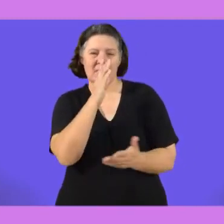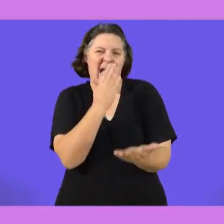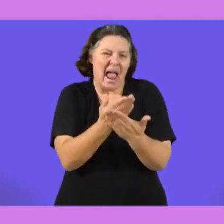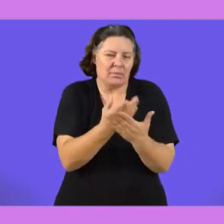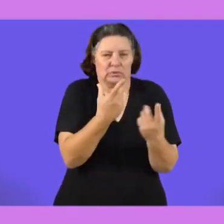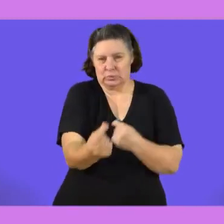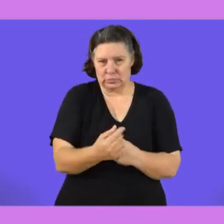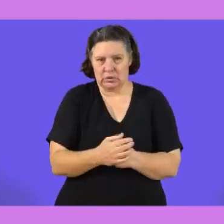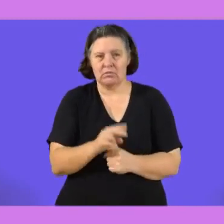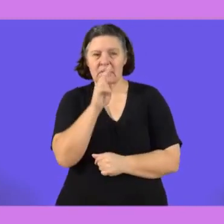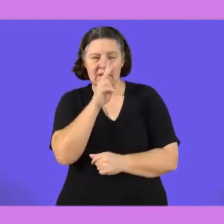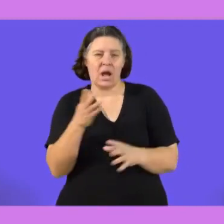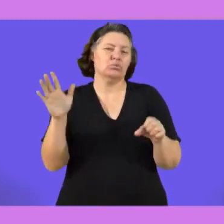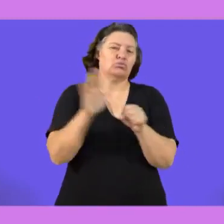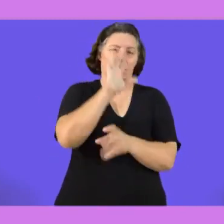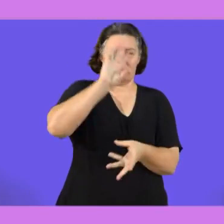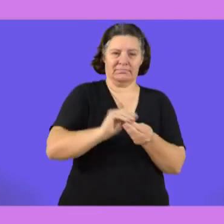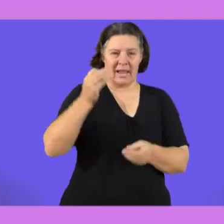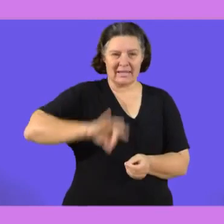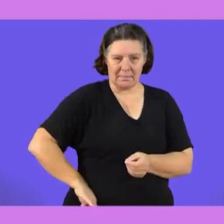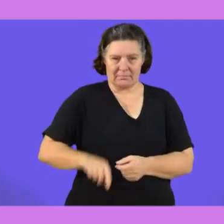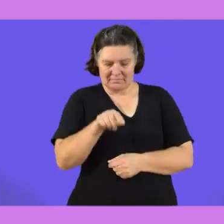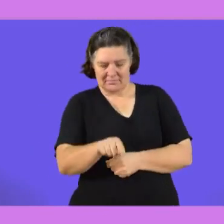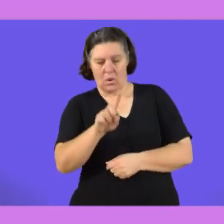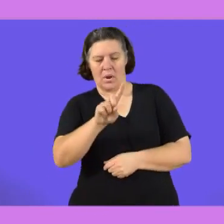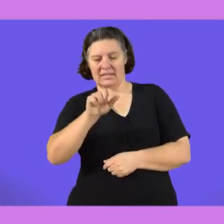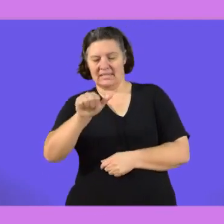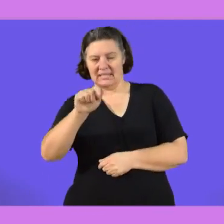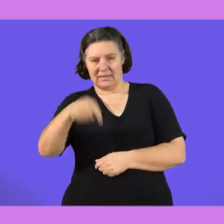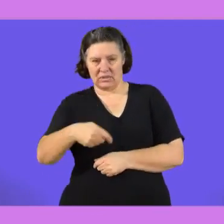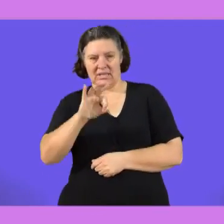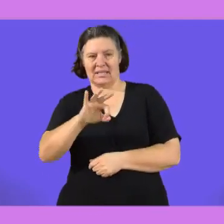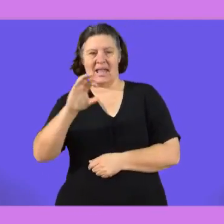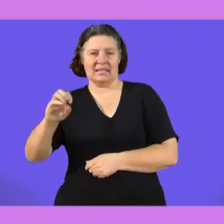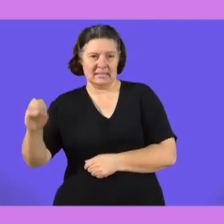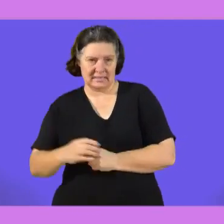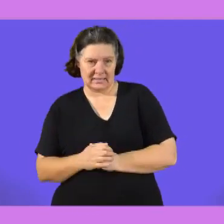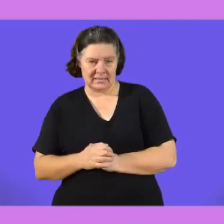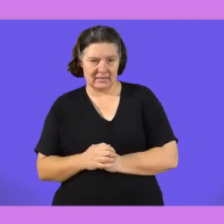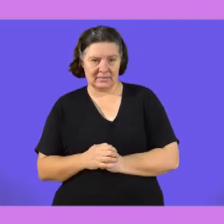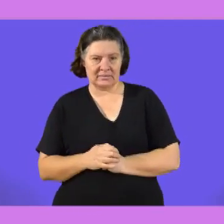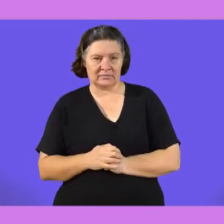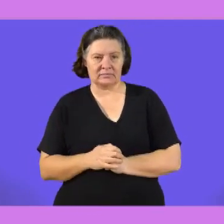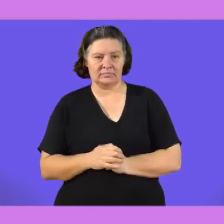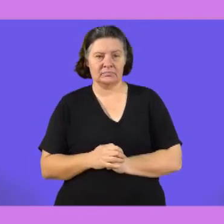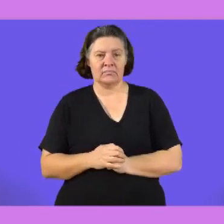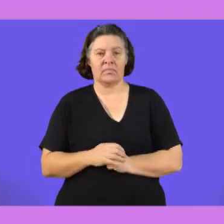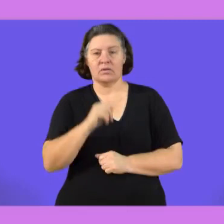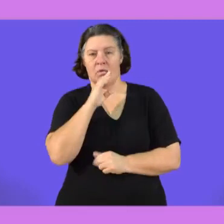to do this. So if I look, what is his total income? There, 16,300. So therefore, I'll write